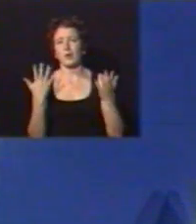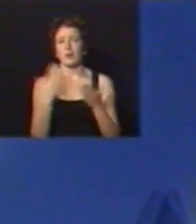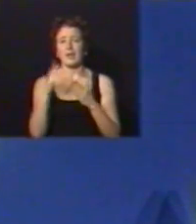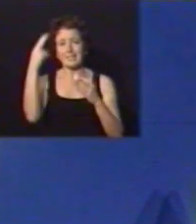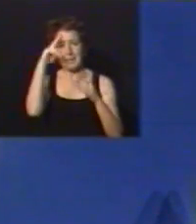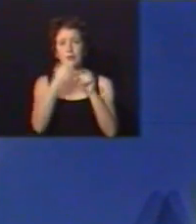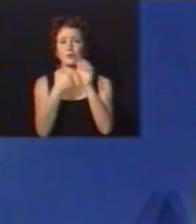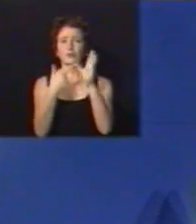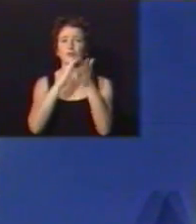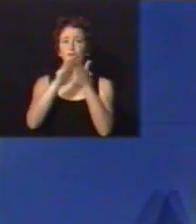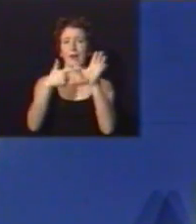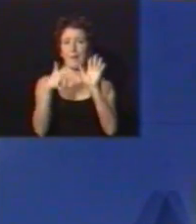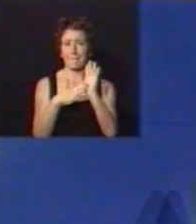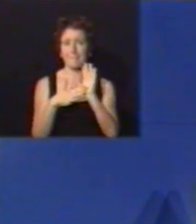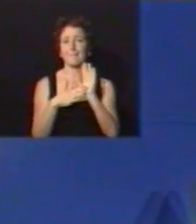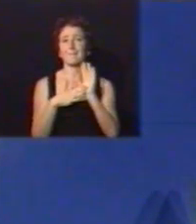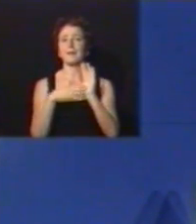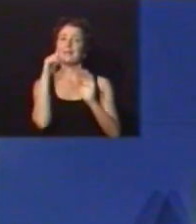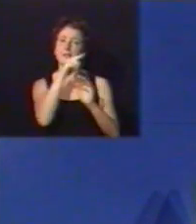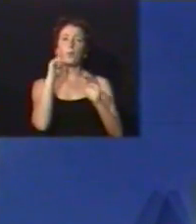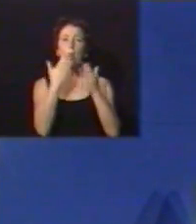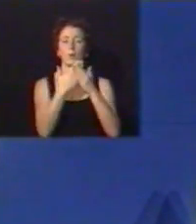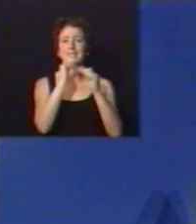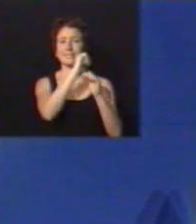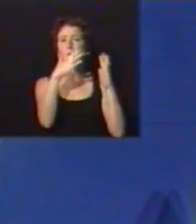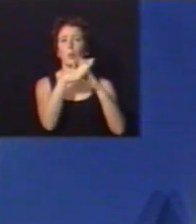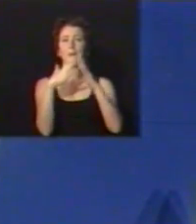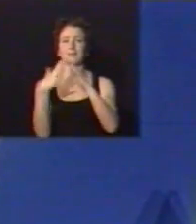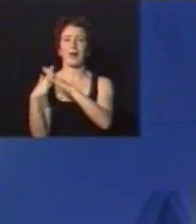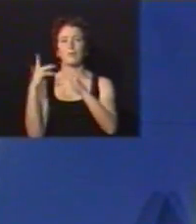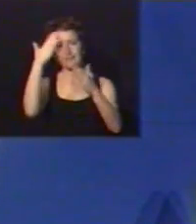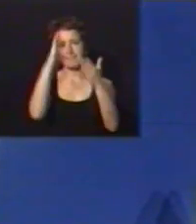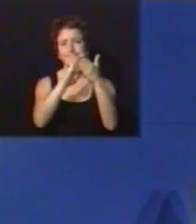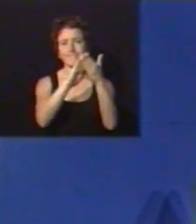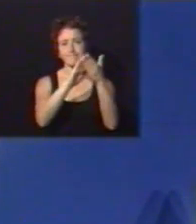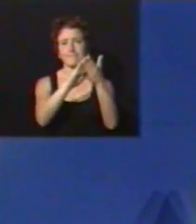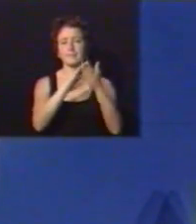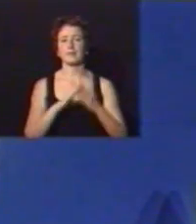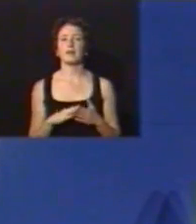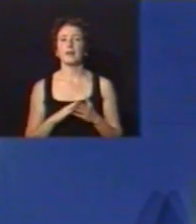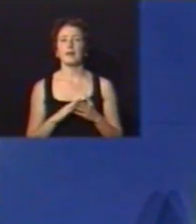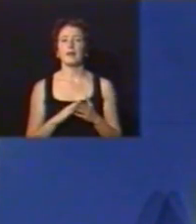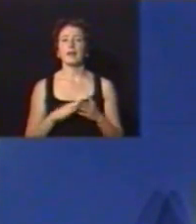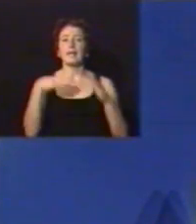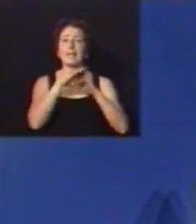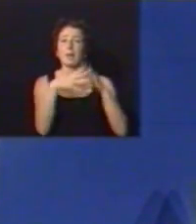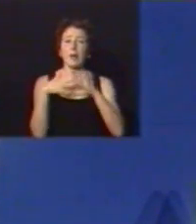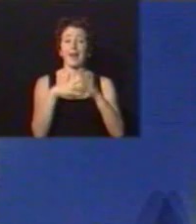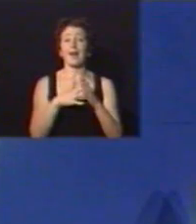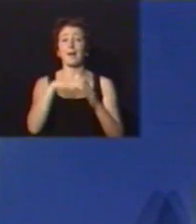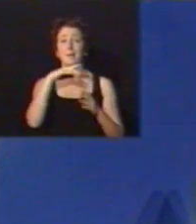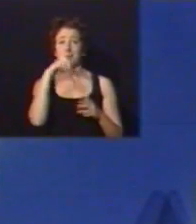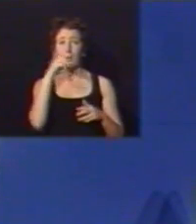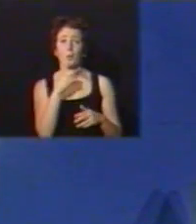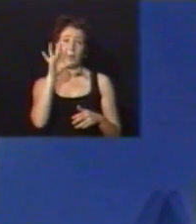Graham's website on the internet. Again from the United States, gay blood donors are again being turned away